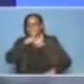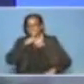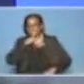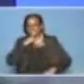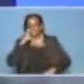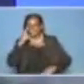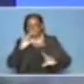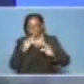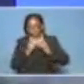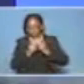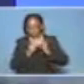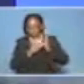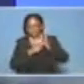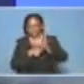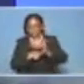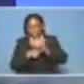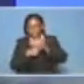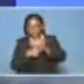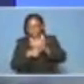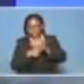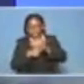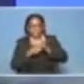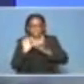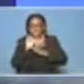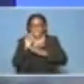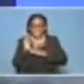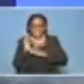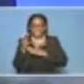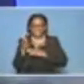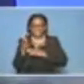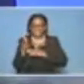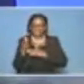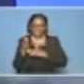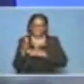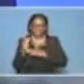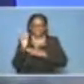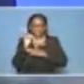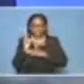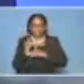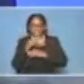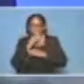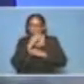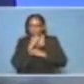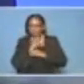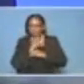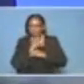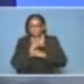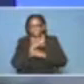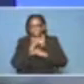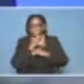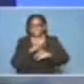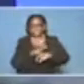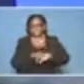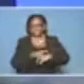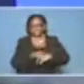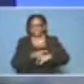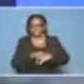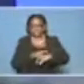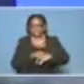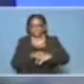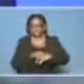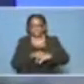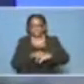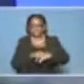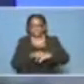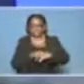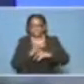items to bring any space alive. It also lends to support the orange economy, as a number of artisans will be included in the